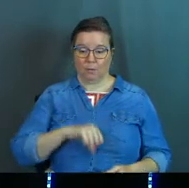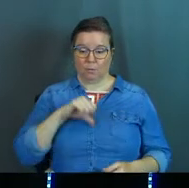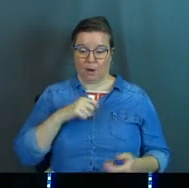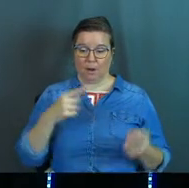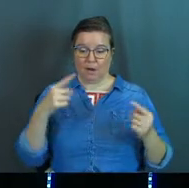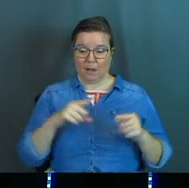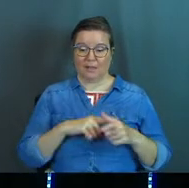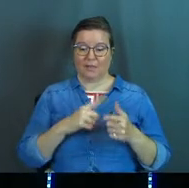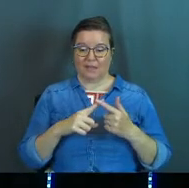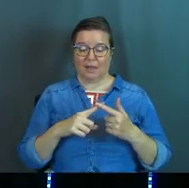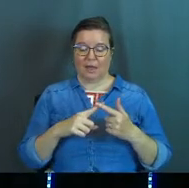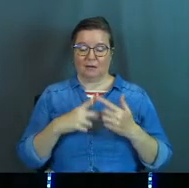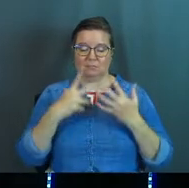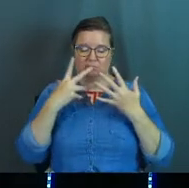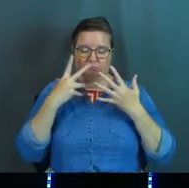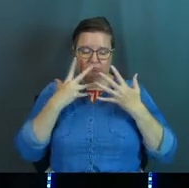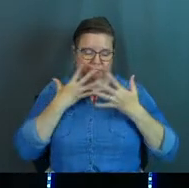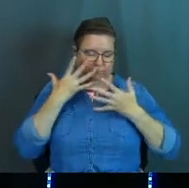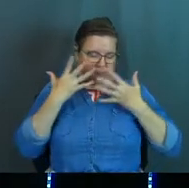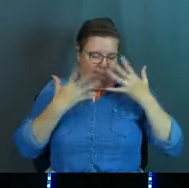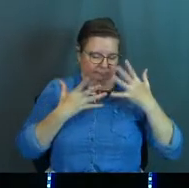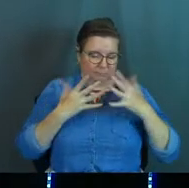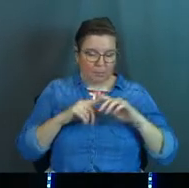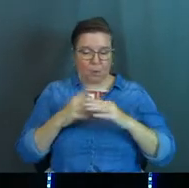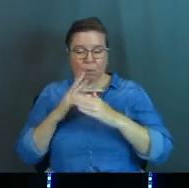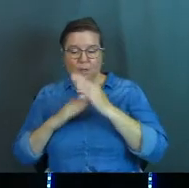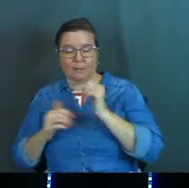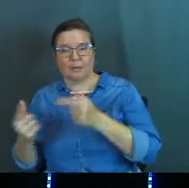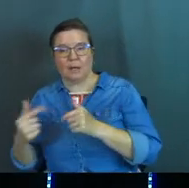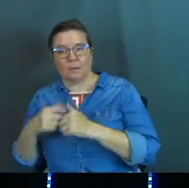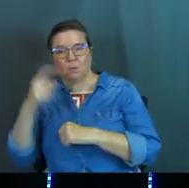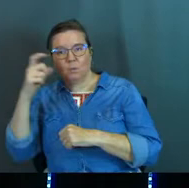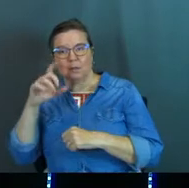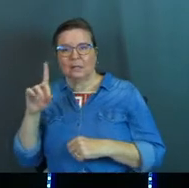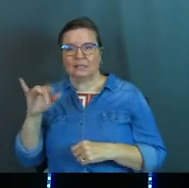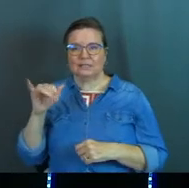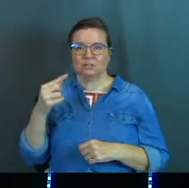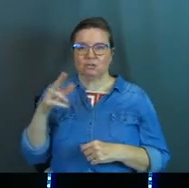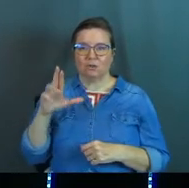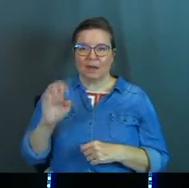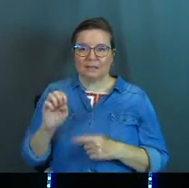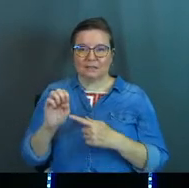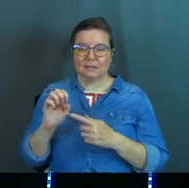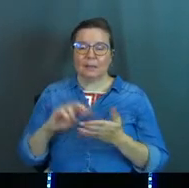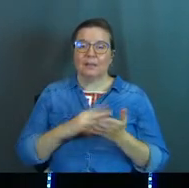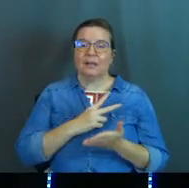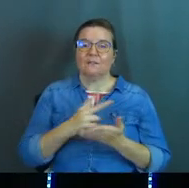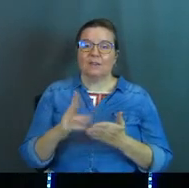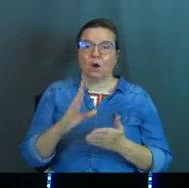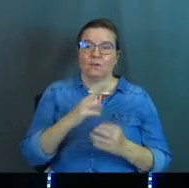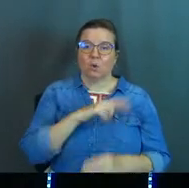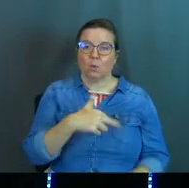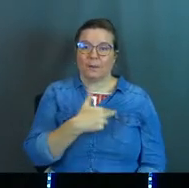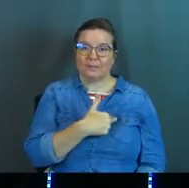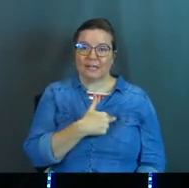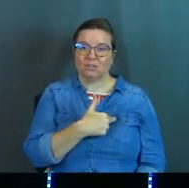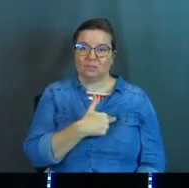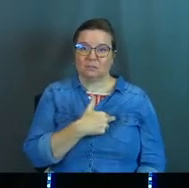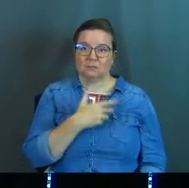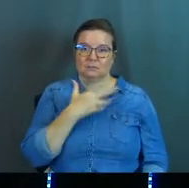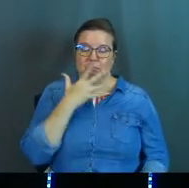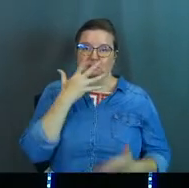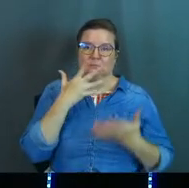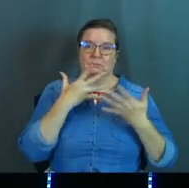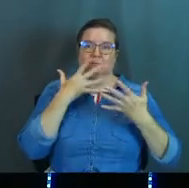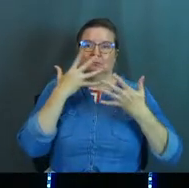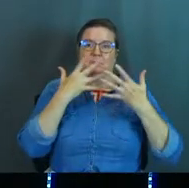comes, then comes disgrace. But with humility comes wisdom. So what's disgrace? Disgrace is failure of your reputation.